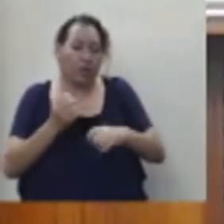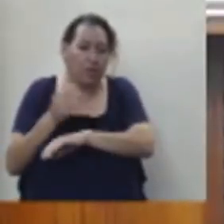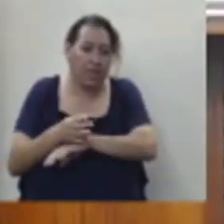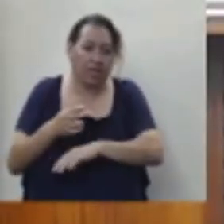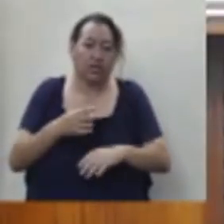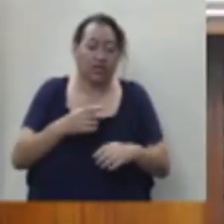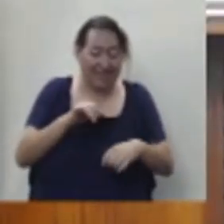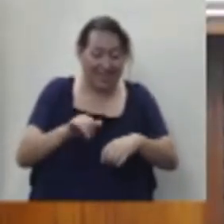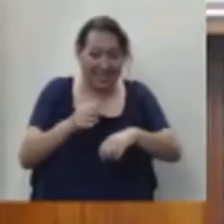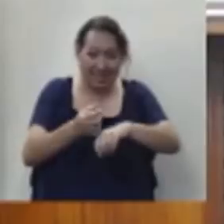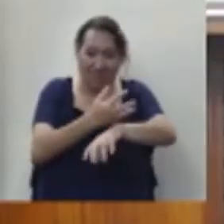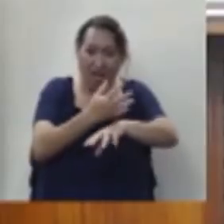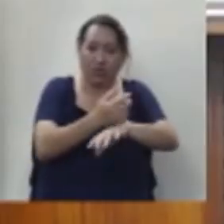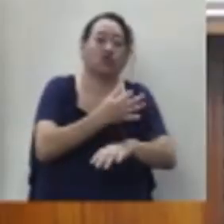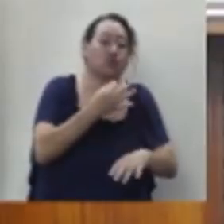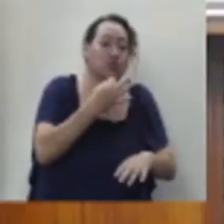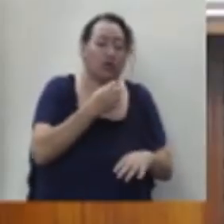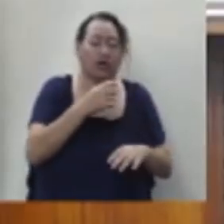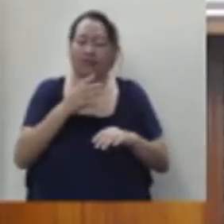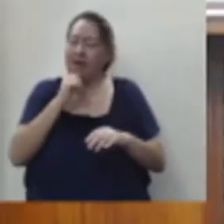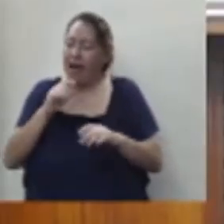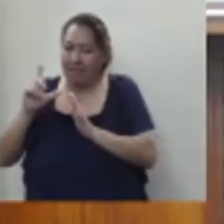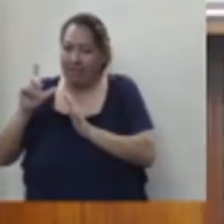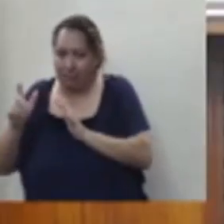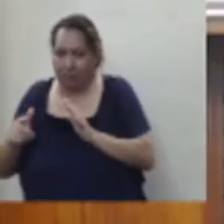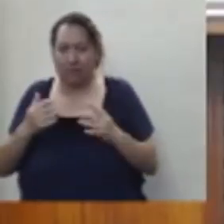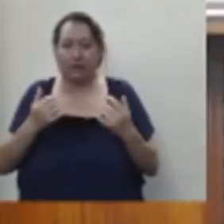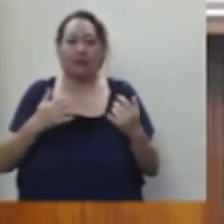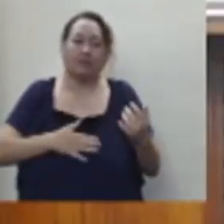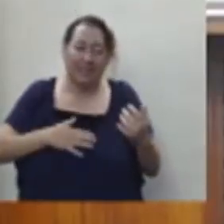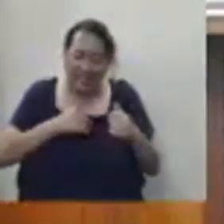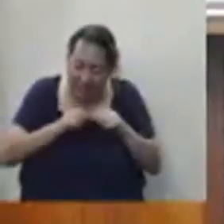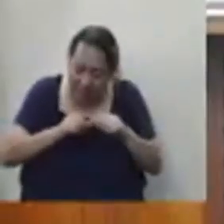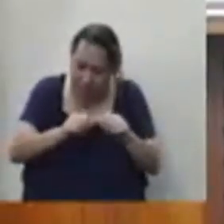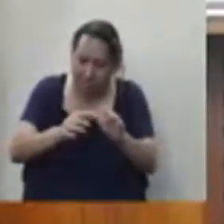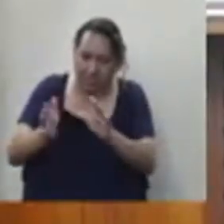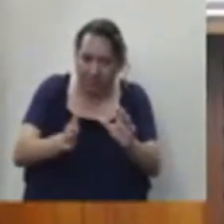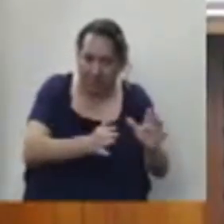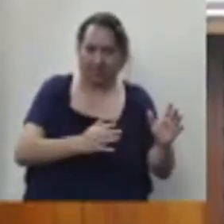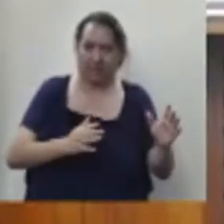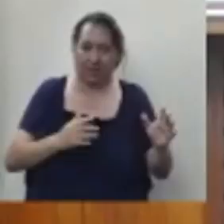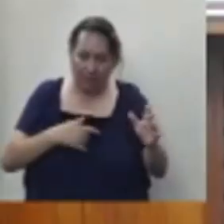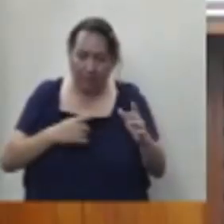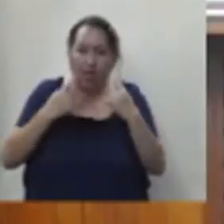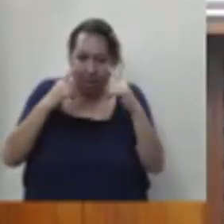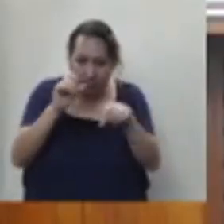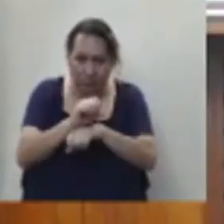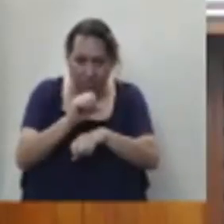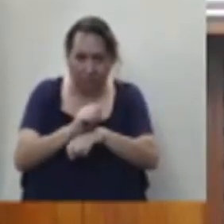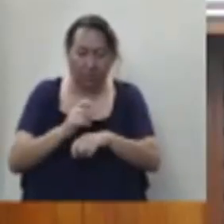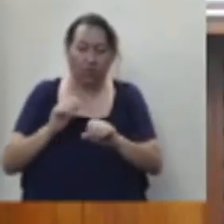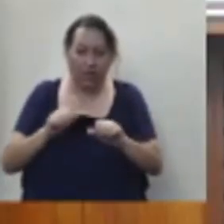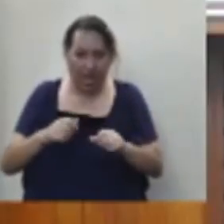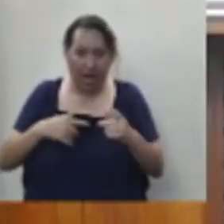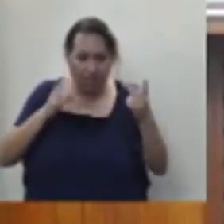Our plan appears to be working. Please stick with it and we'll get through this pandemic together. I'll